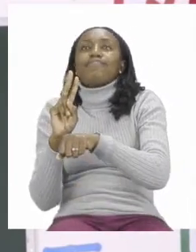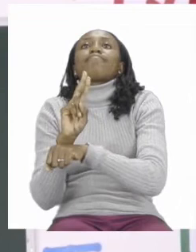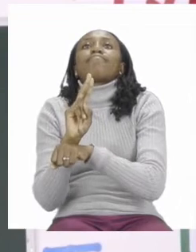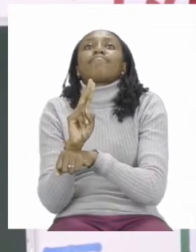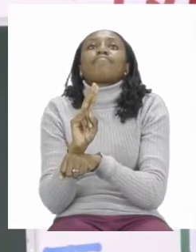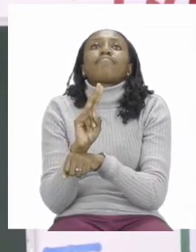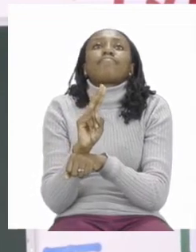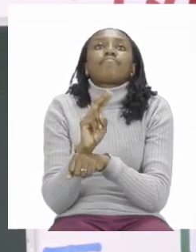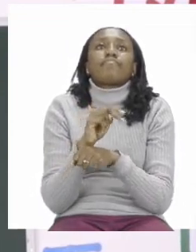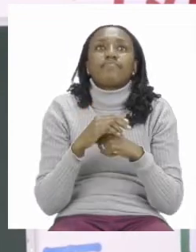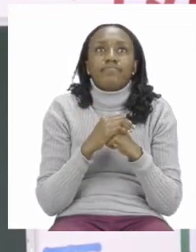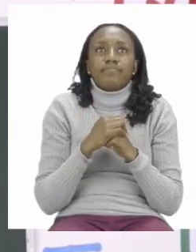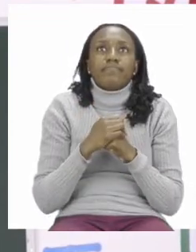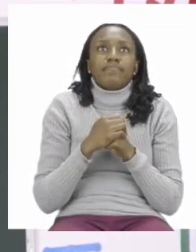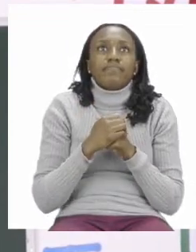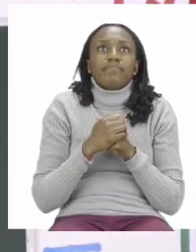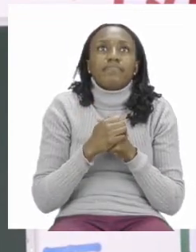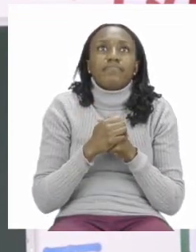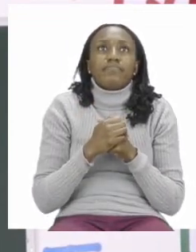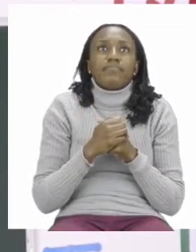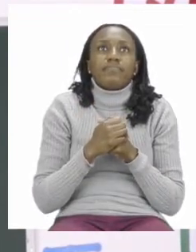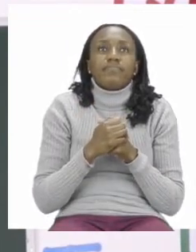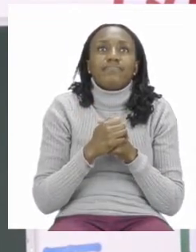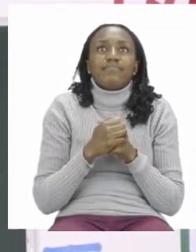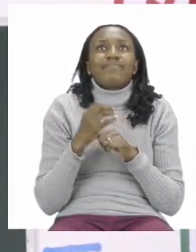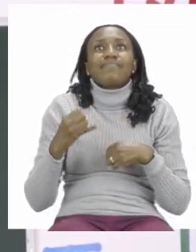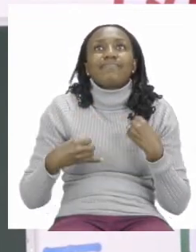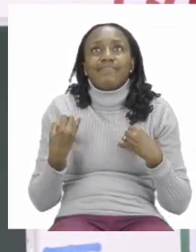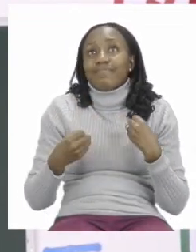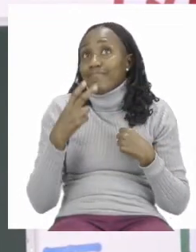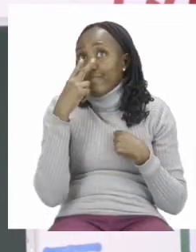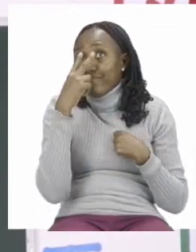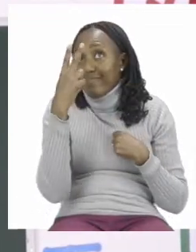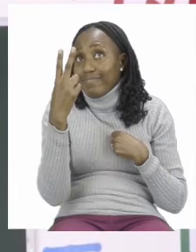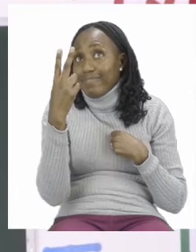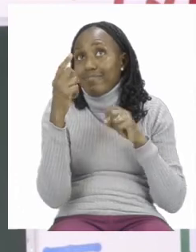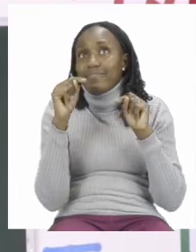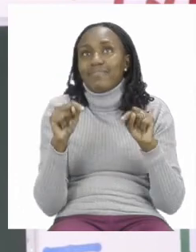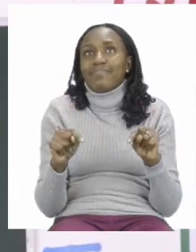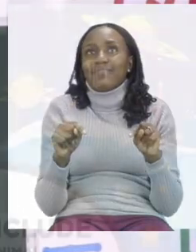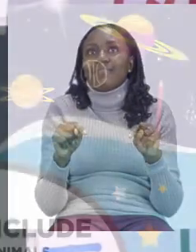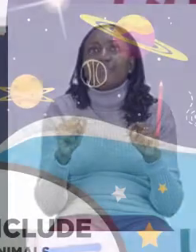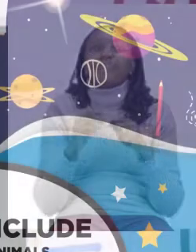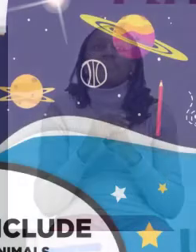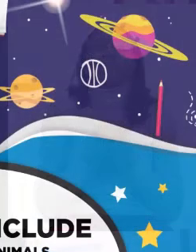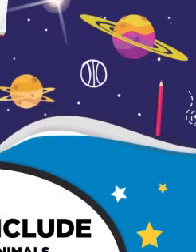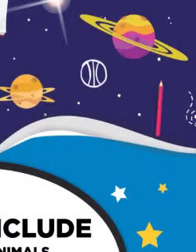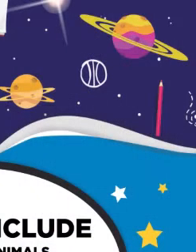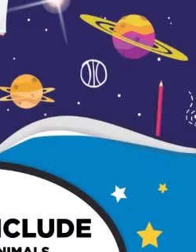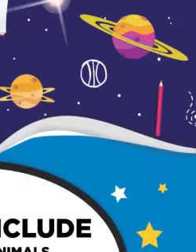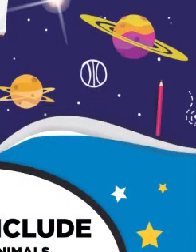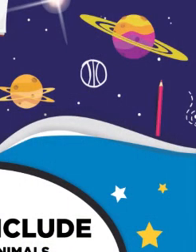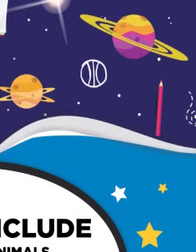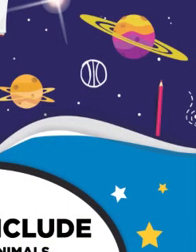of Mrs. Units. Have fun, and I'll see you when we're done after the advert break. Do you have children in